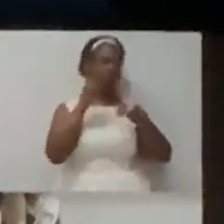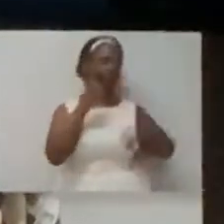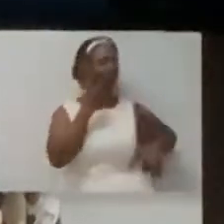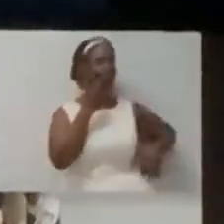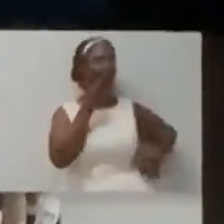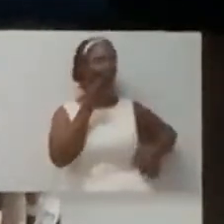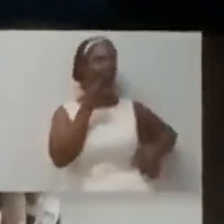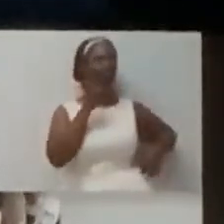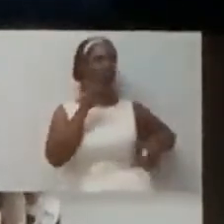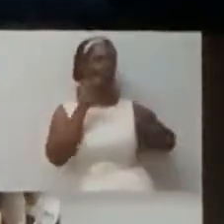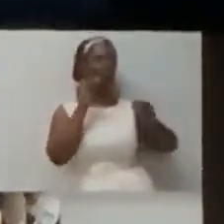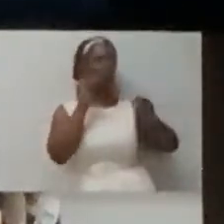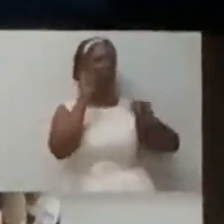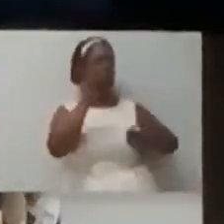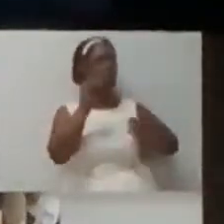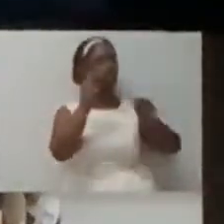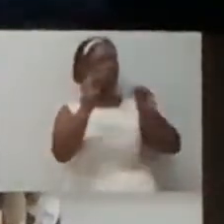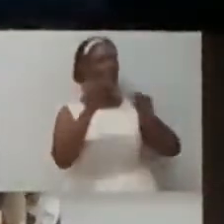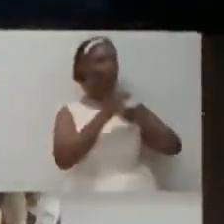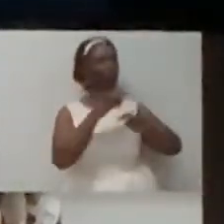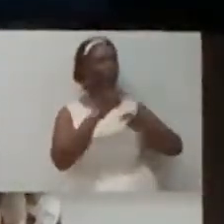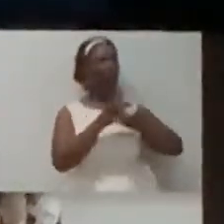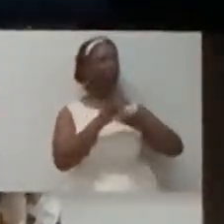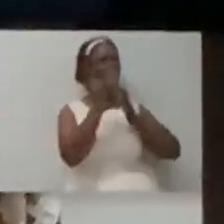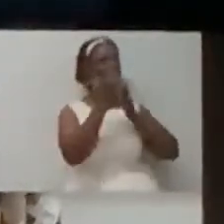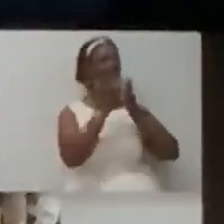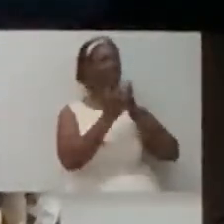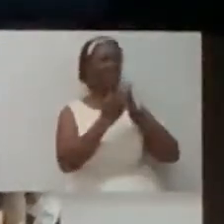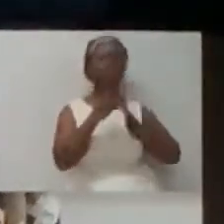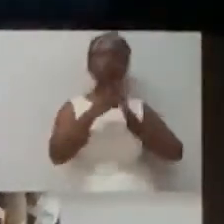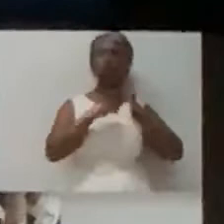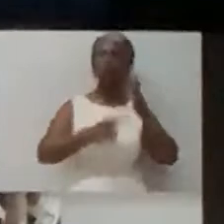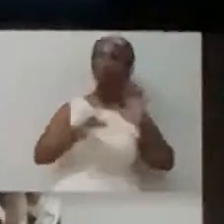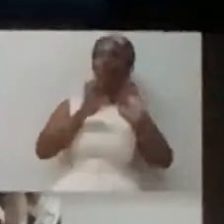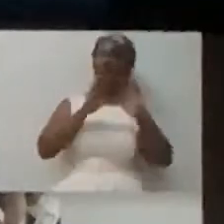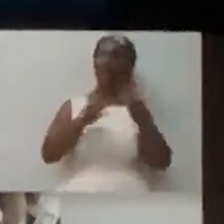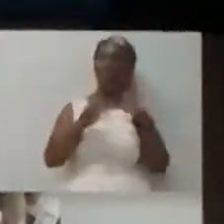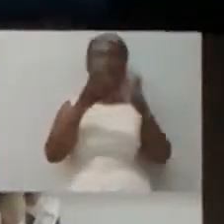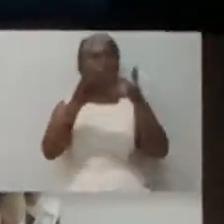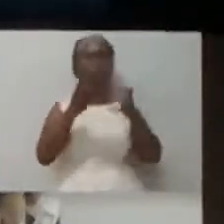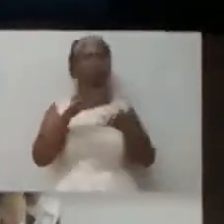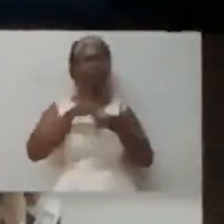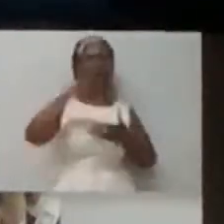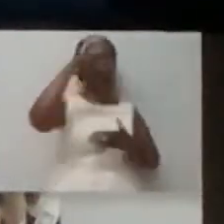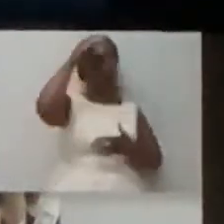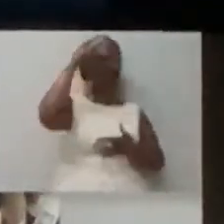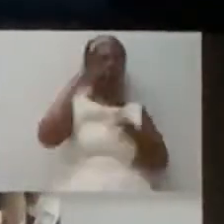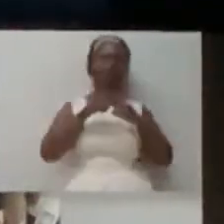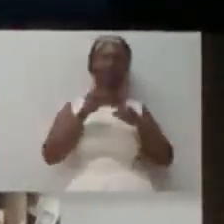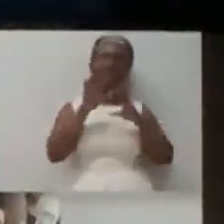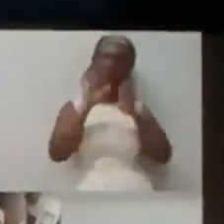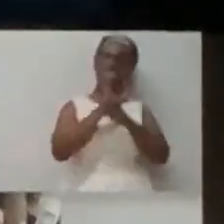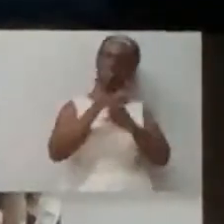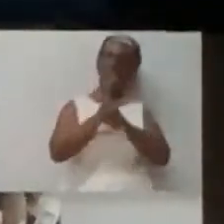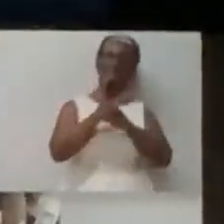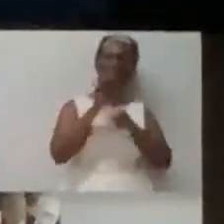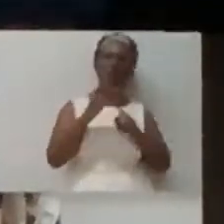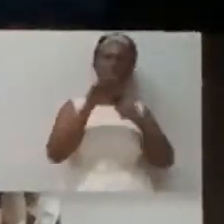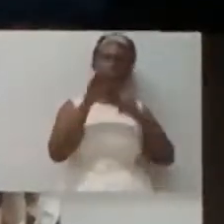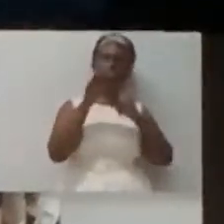Should I teach a math lesson? Yeah, I'm good at that. But which lesson? What would a family want to learn about calculus on such a special occasion, I